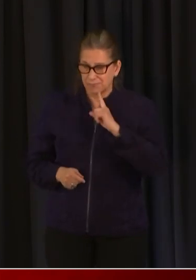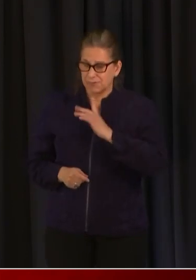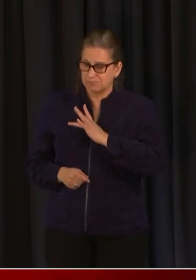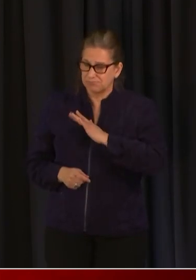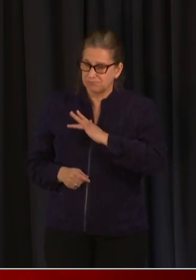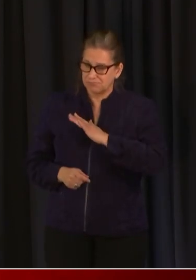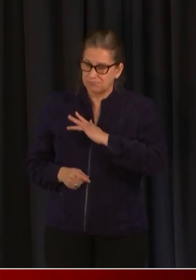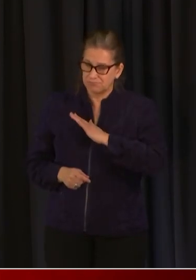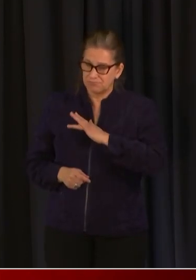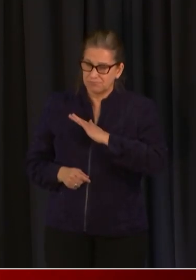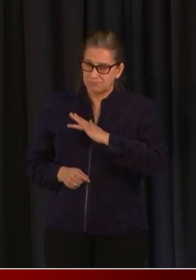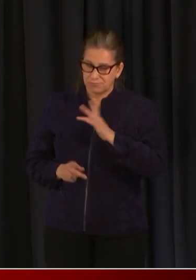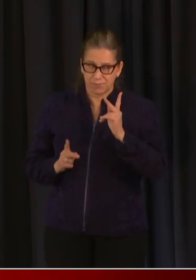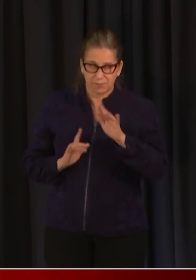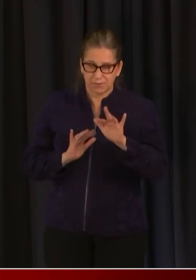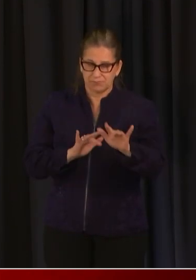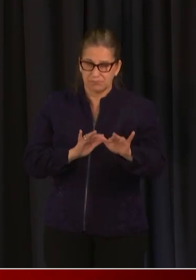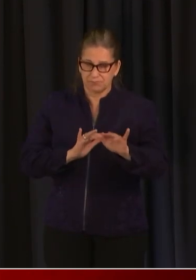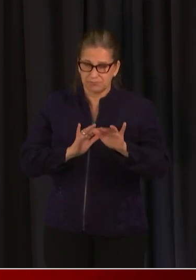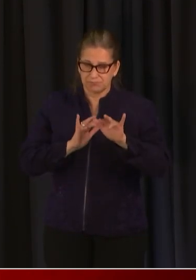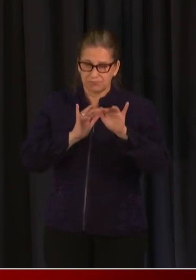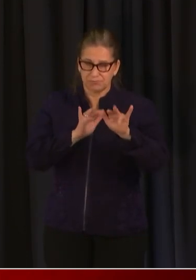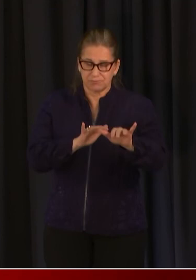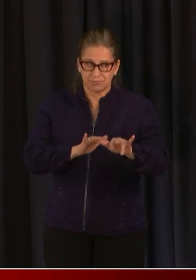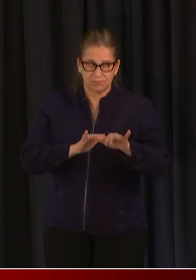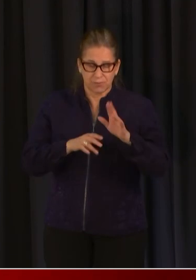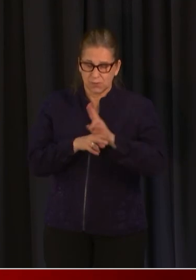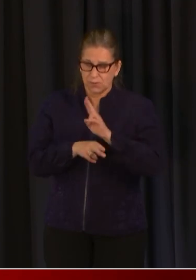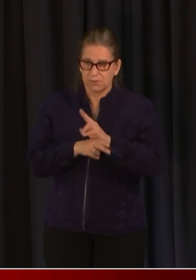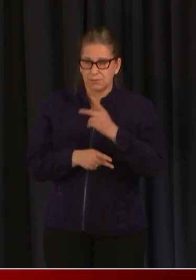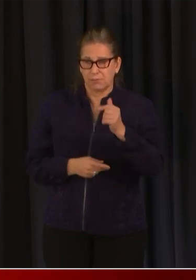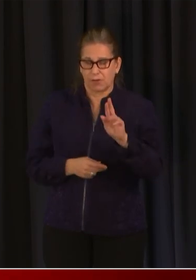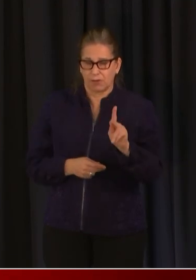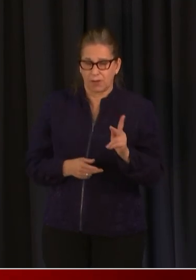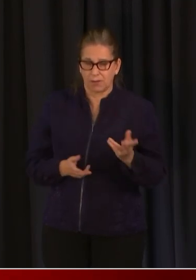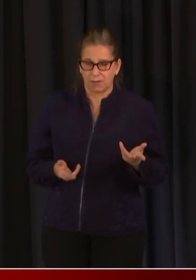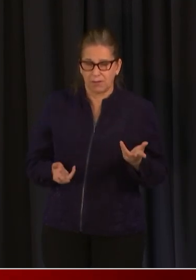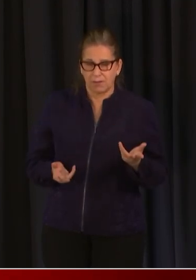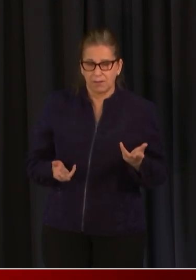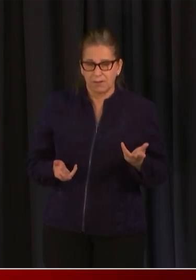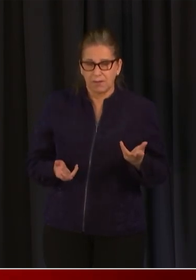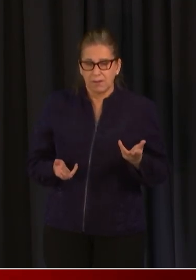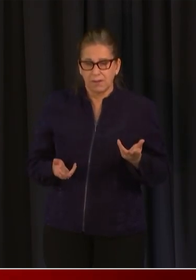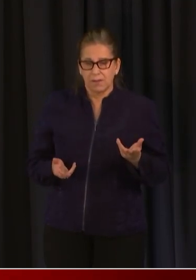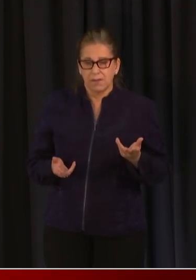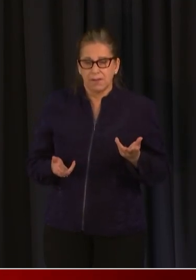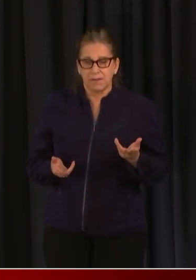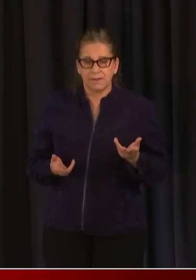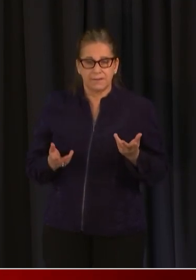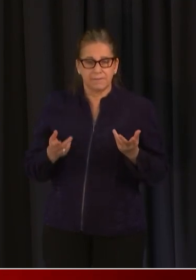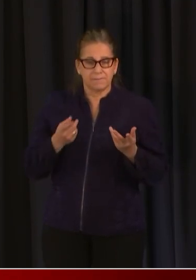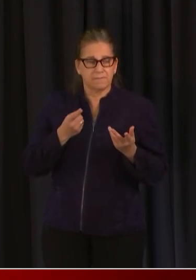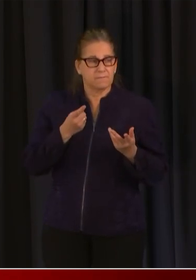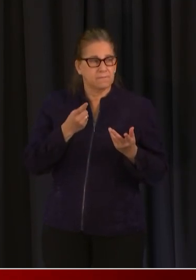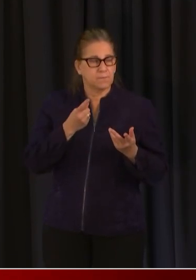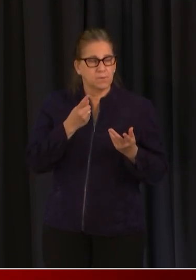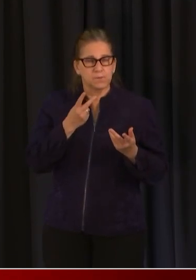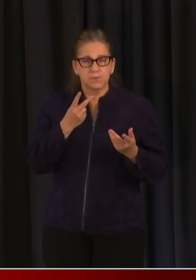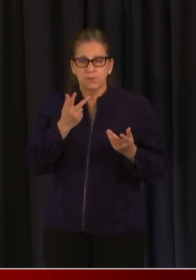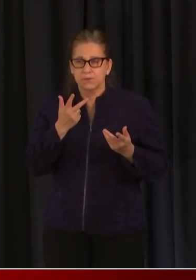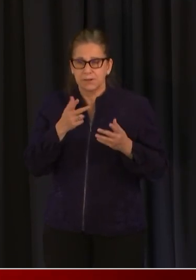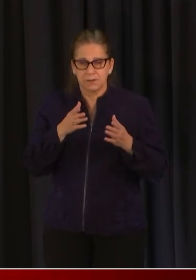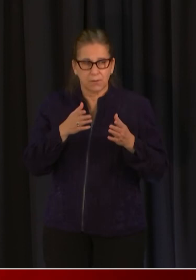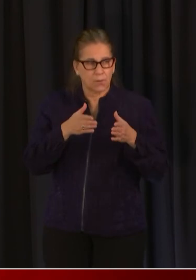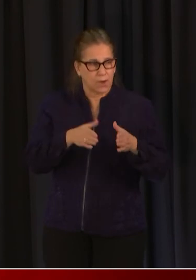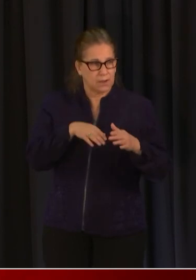And there are a lot of people who use the park. And it's only a couple of ways in and out of the park.